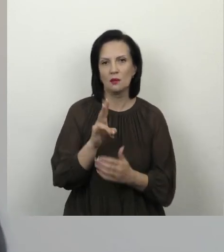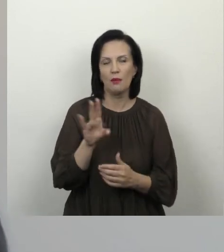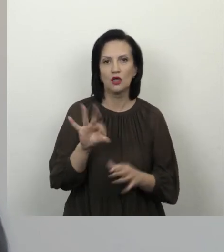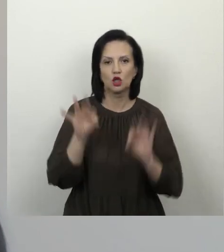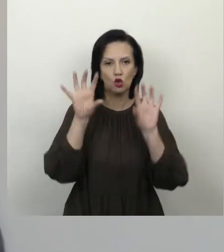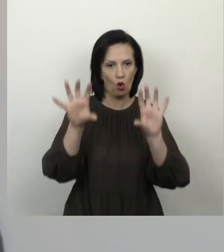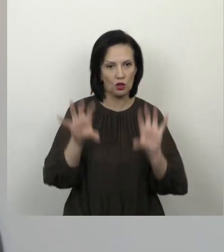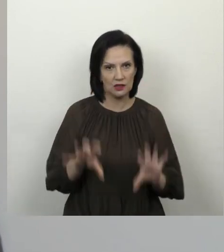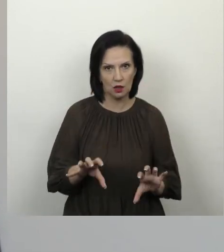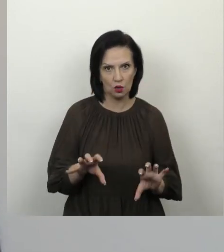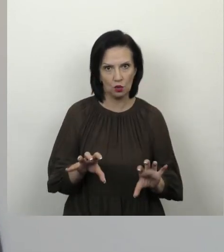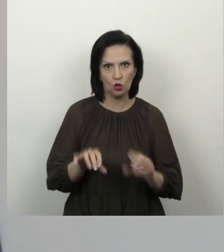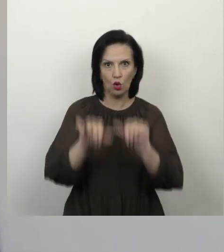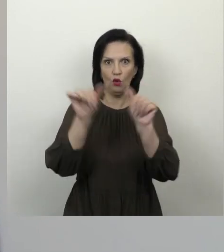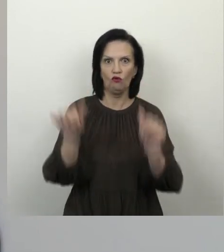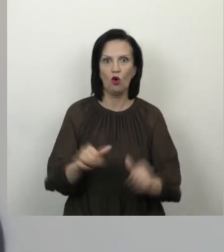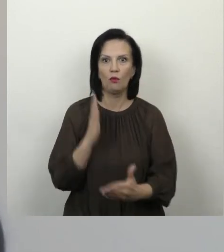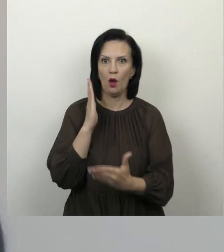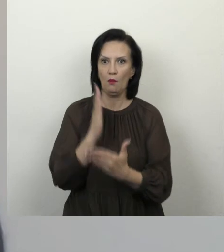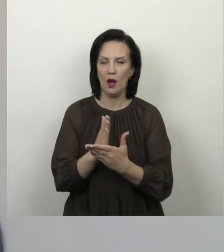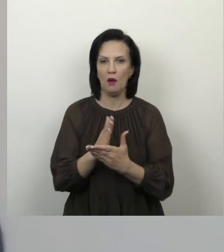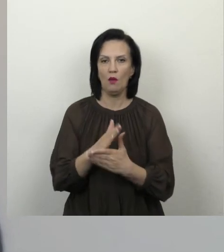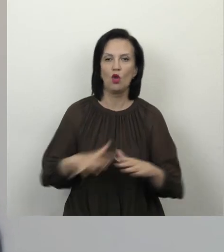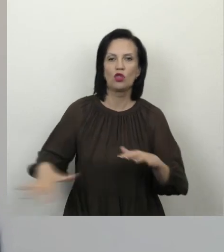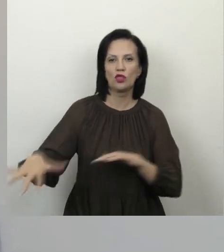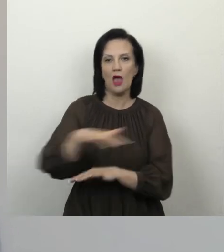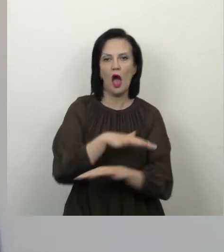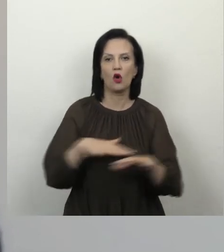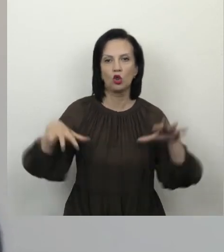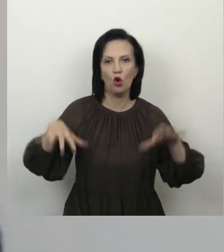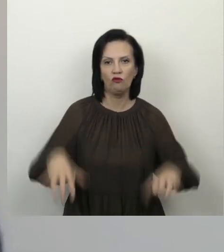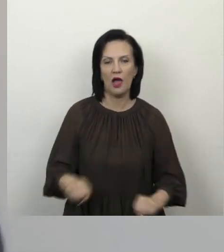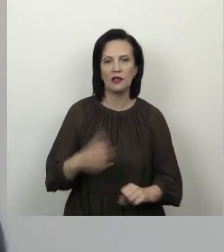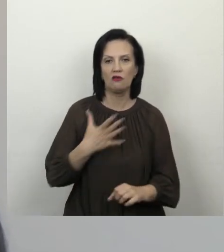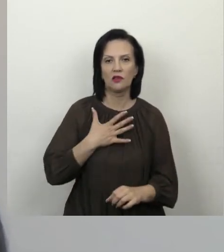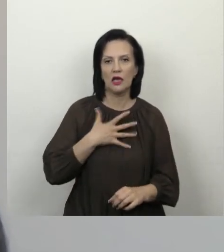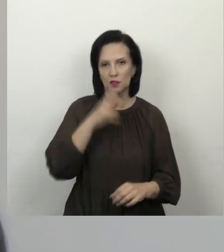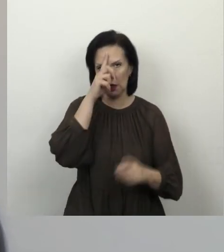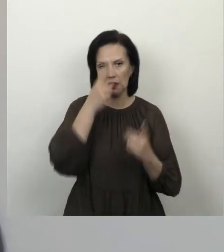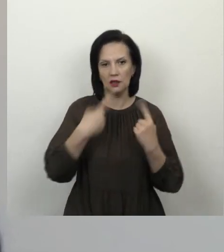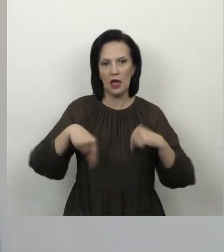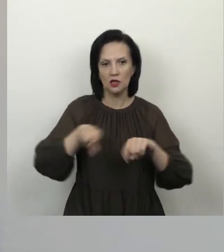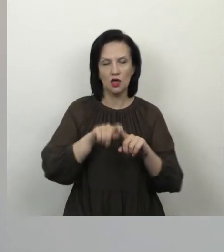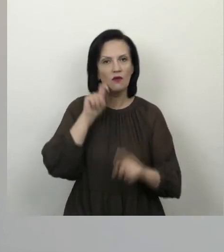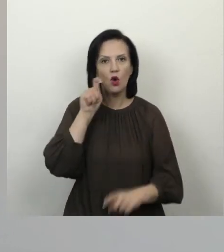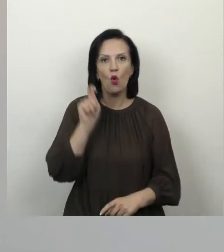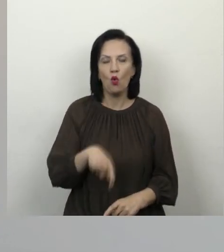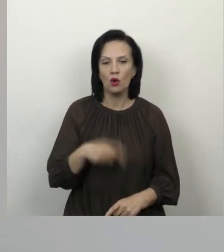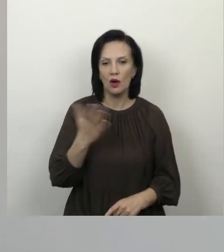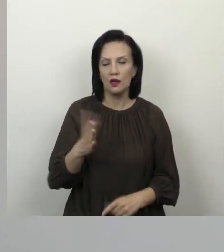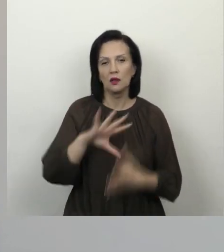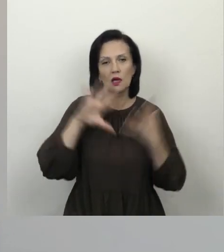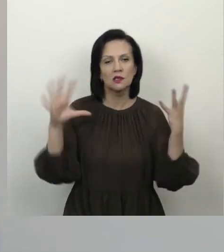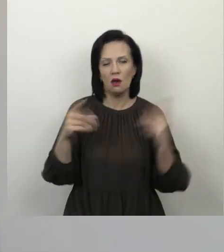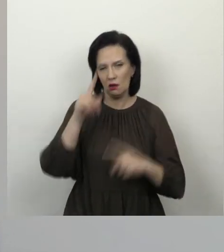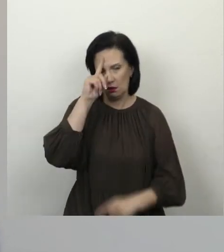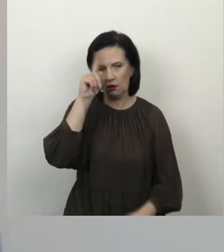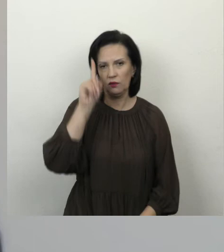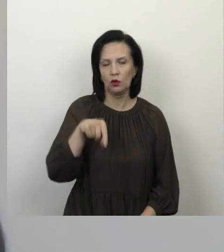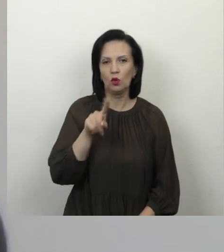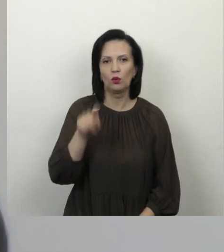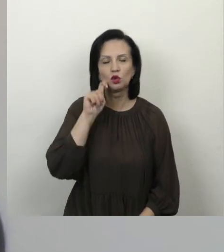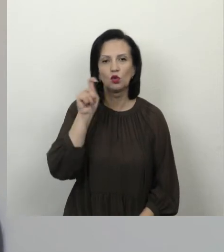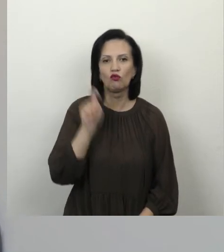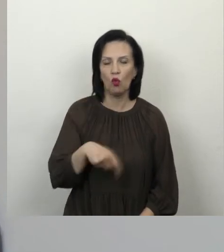Elections, that's the form of direct power of people that is provided for by the